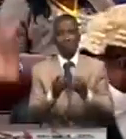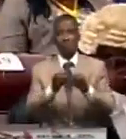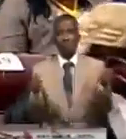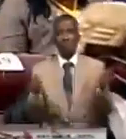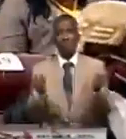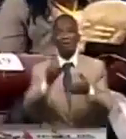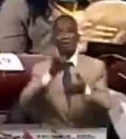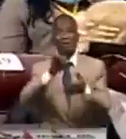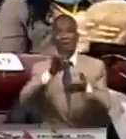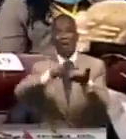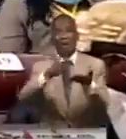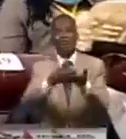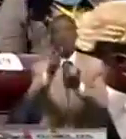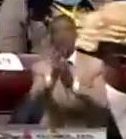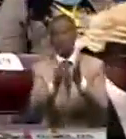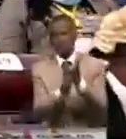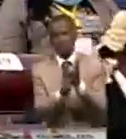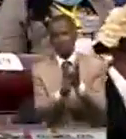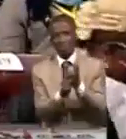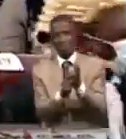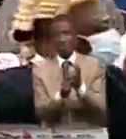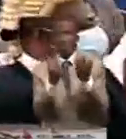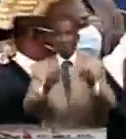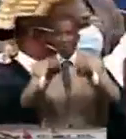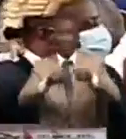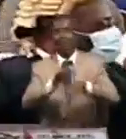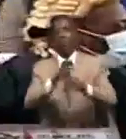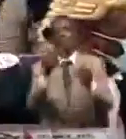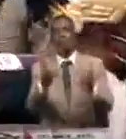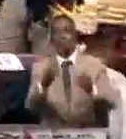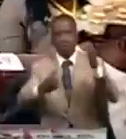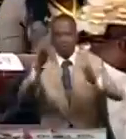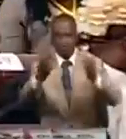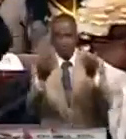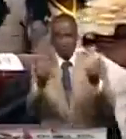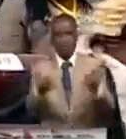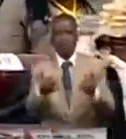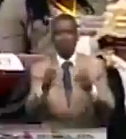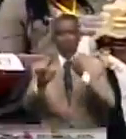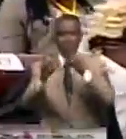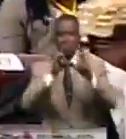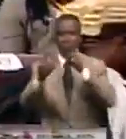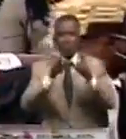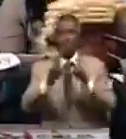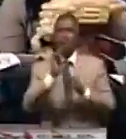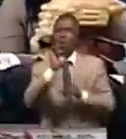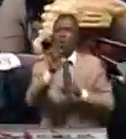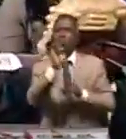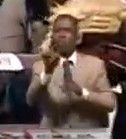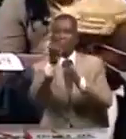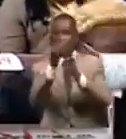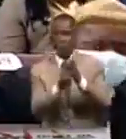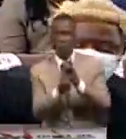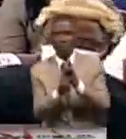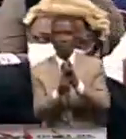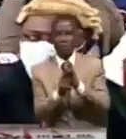And my lord, that is the basis on which the court made orders at the stage